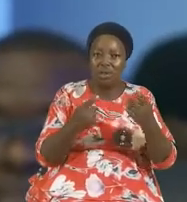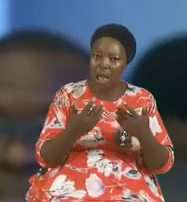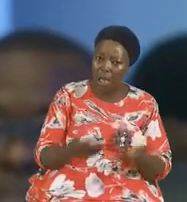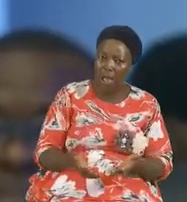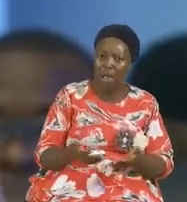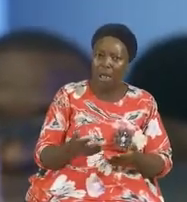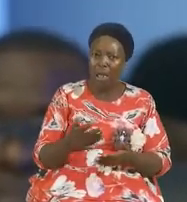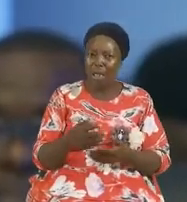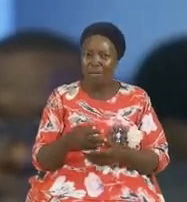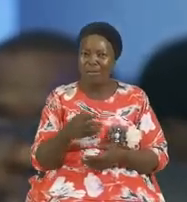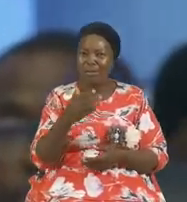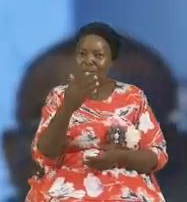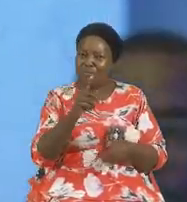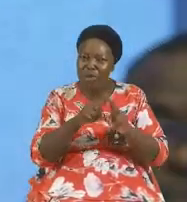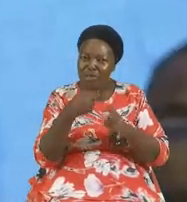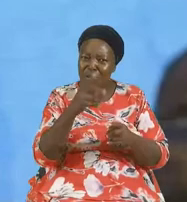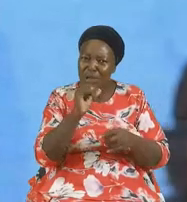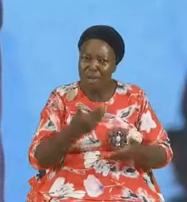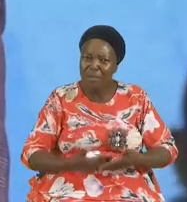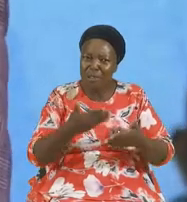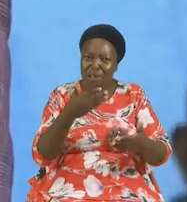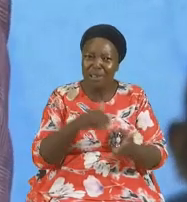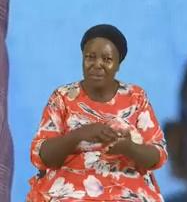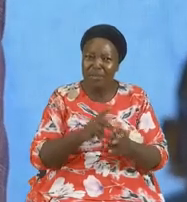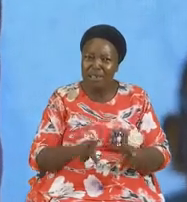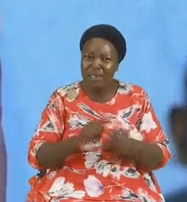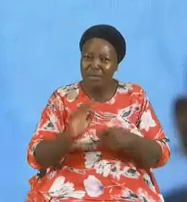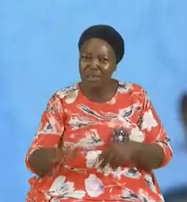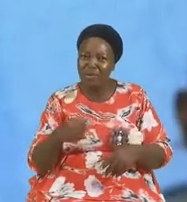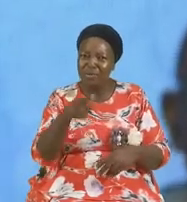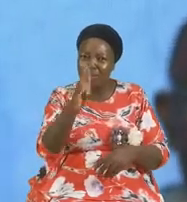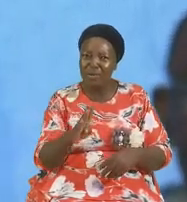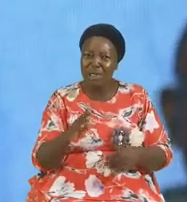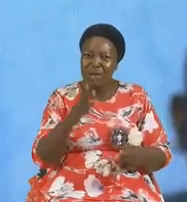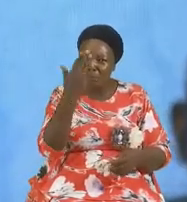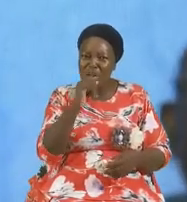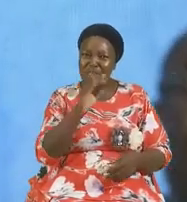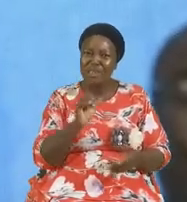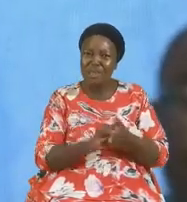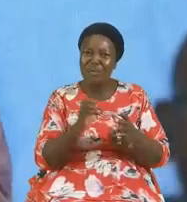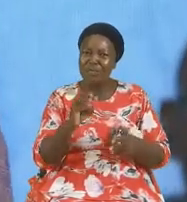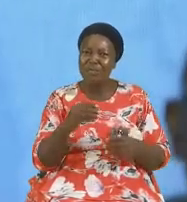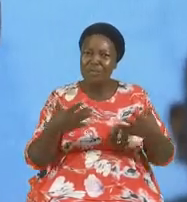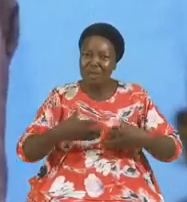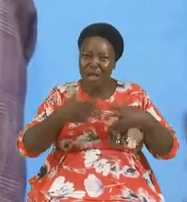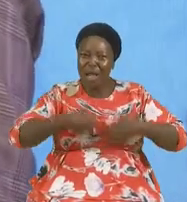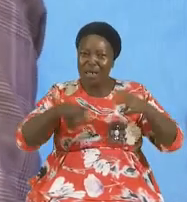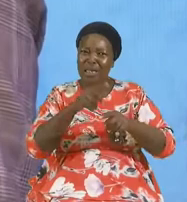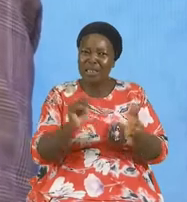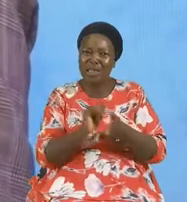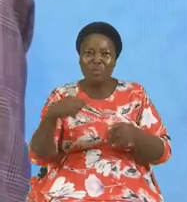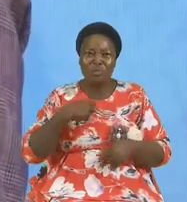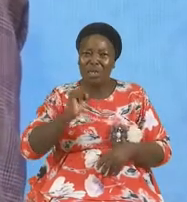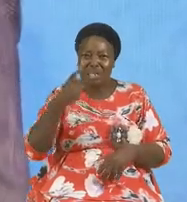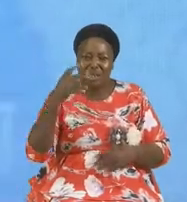anger. And so somebody said, I thought you said you are born again. You are a child of God. How you see that you